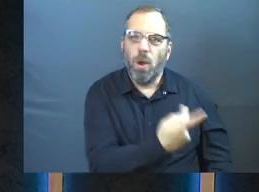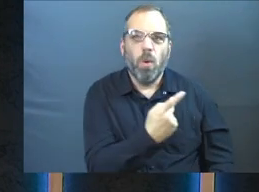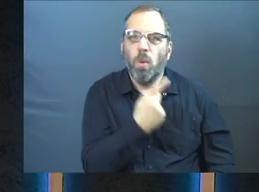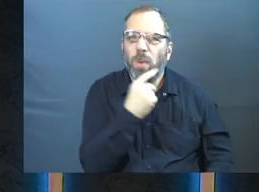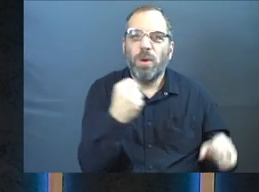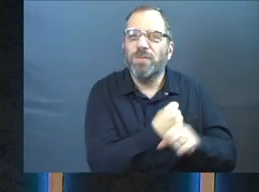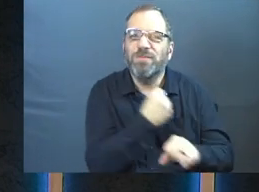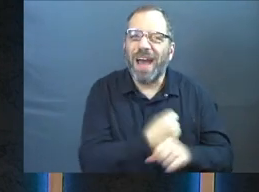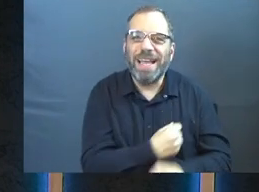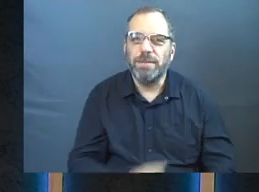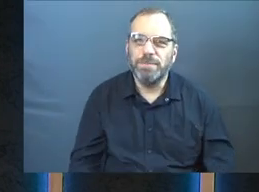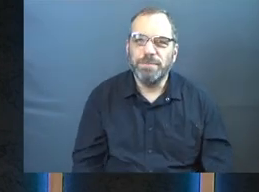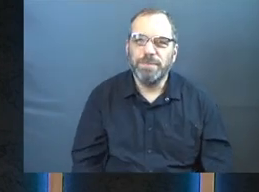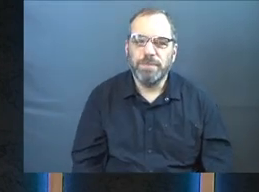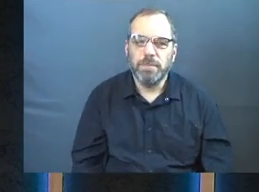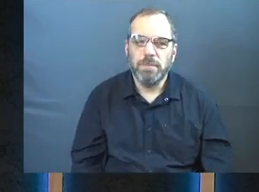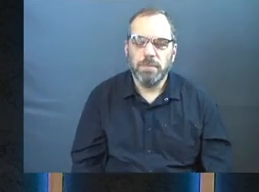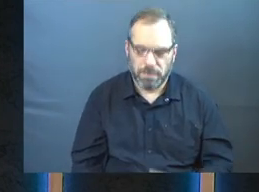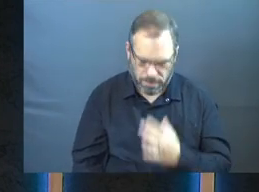because we never fight.